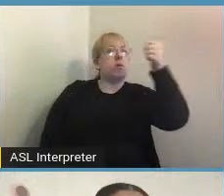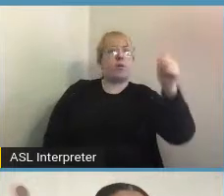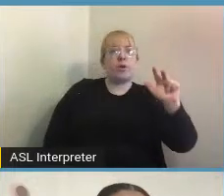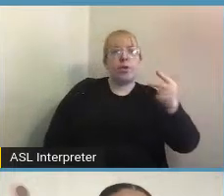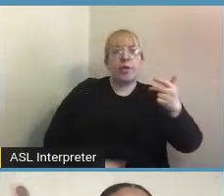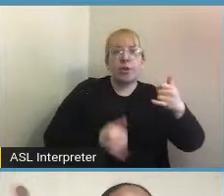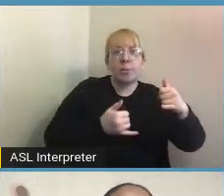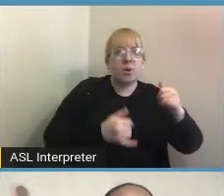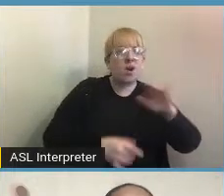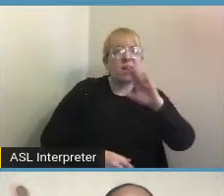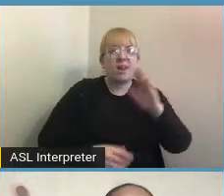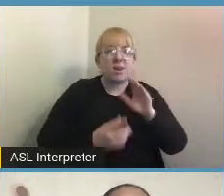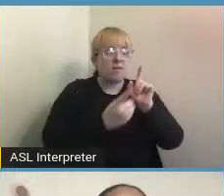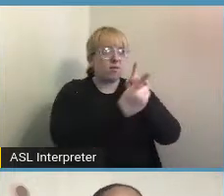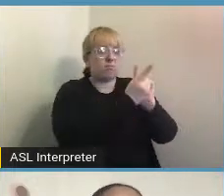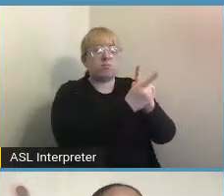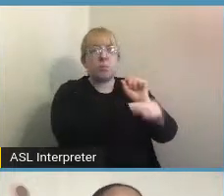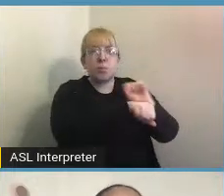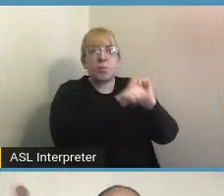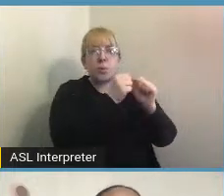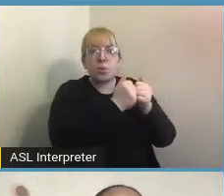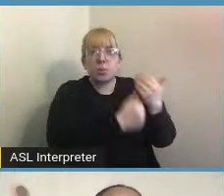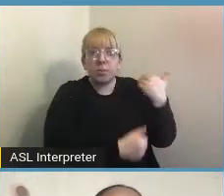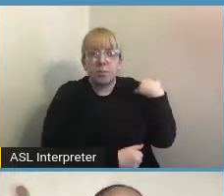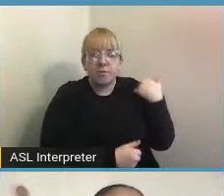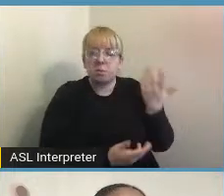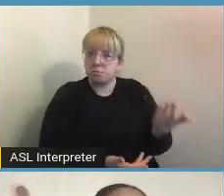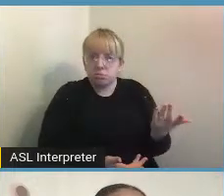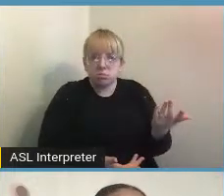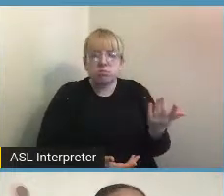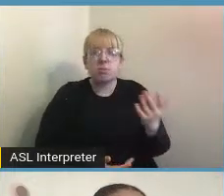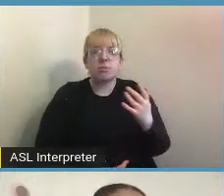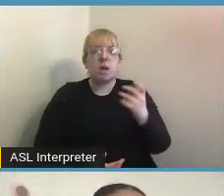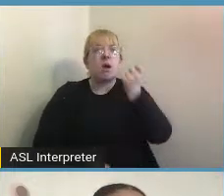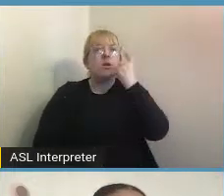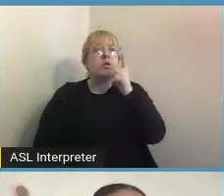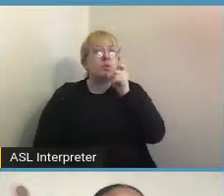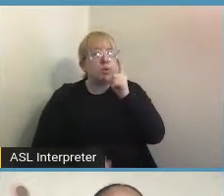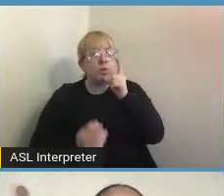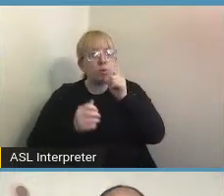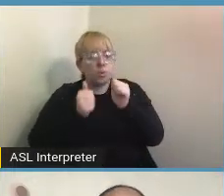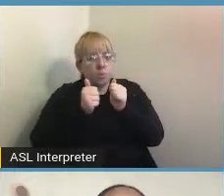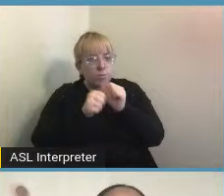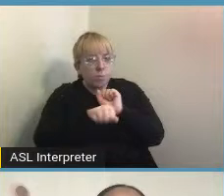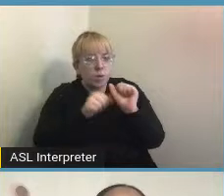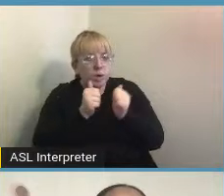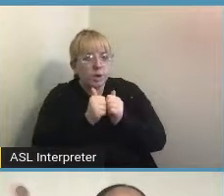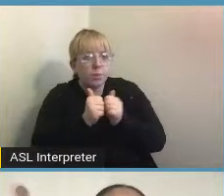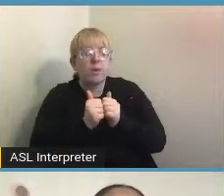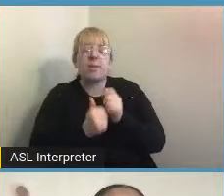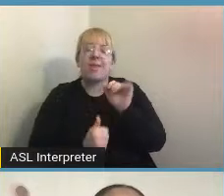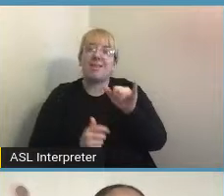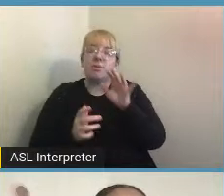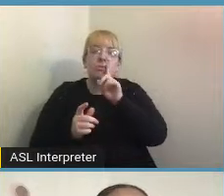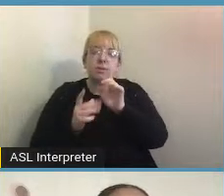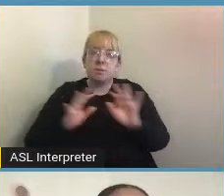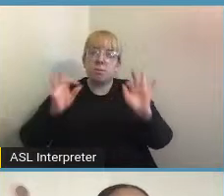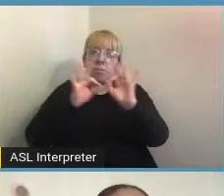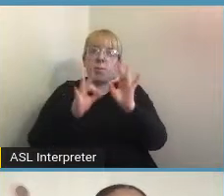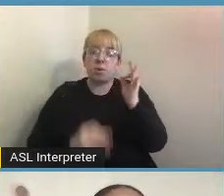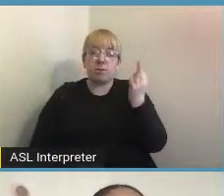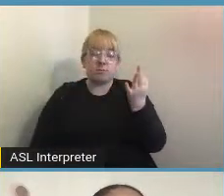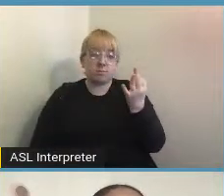worked with them before? I think one of the understanding who you're working with is critical in making sure that